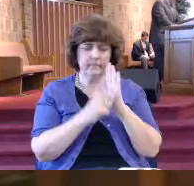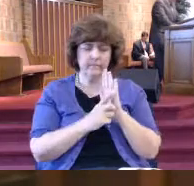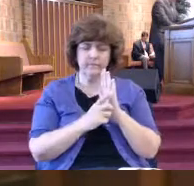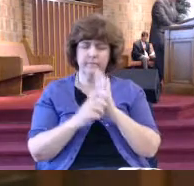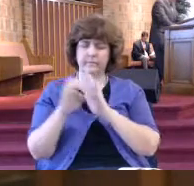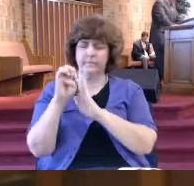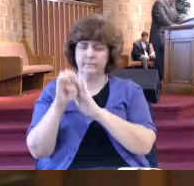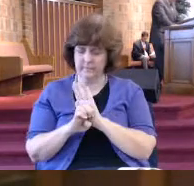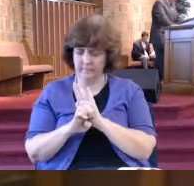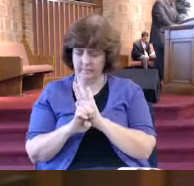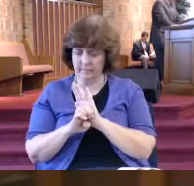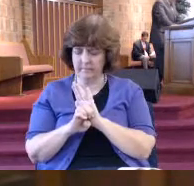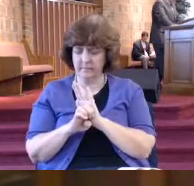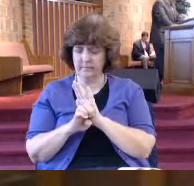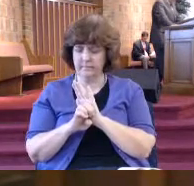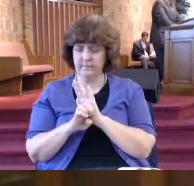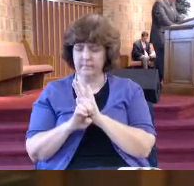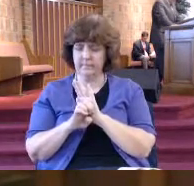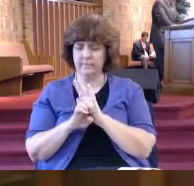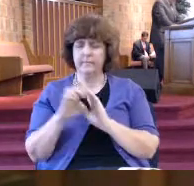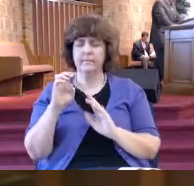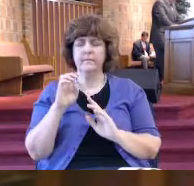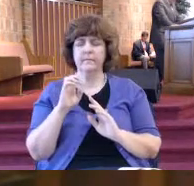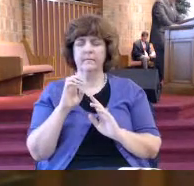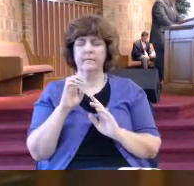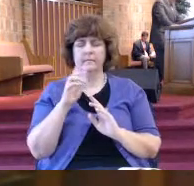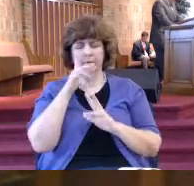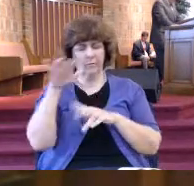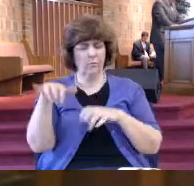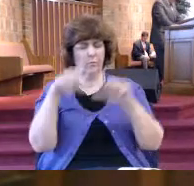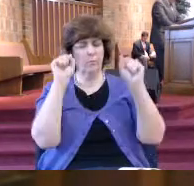that guide this church, that